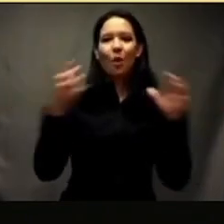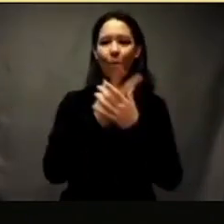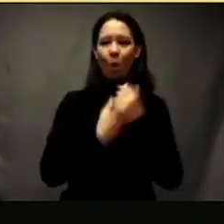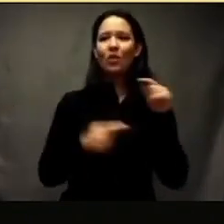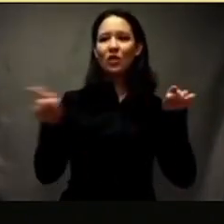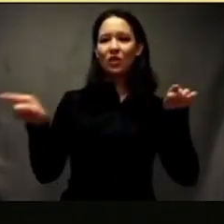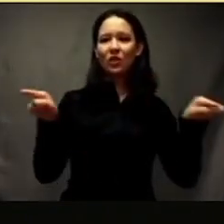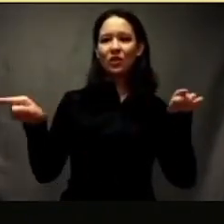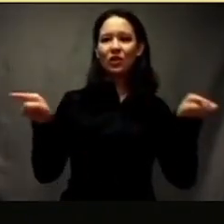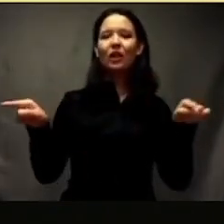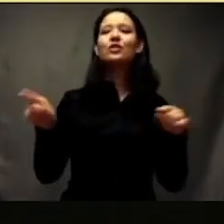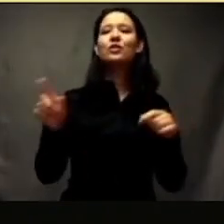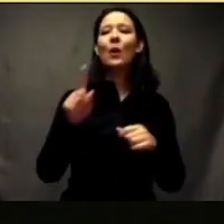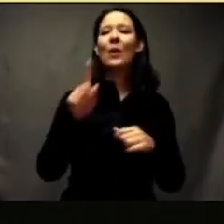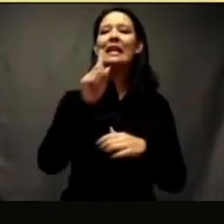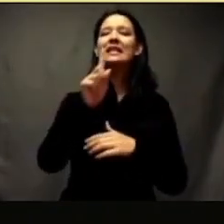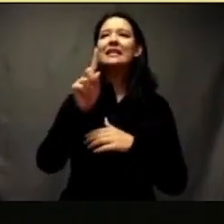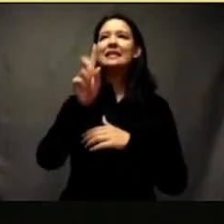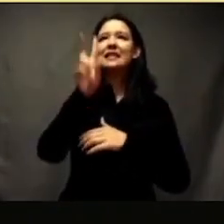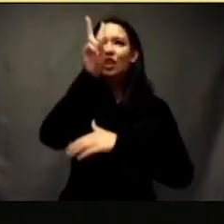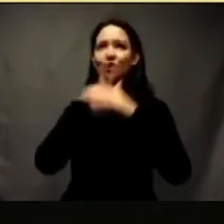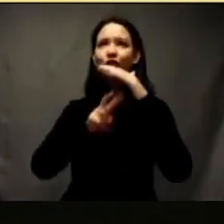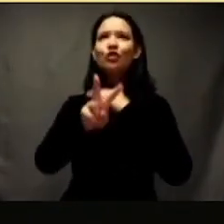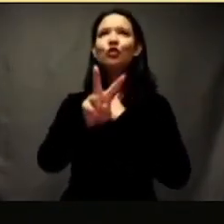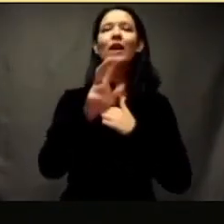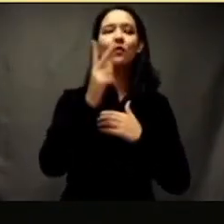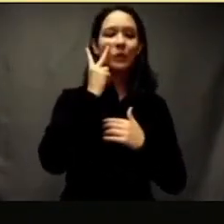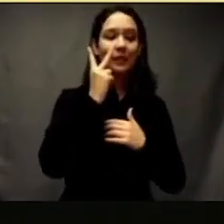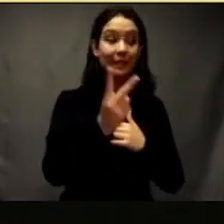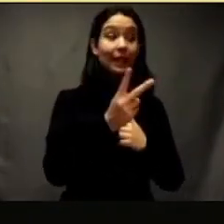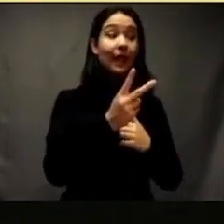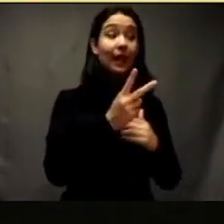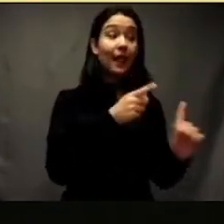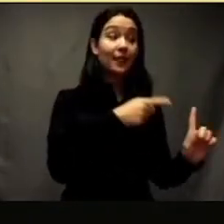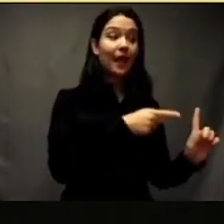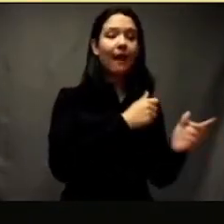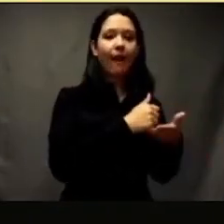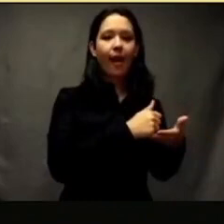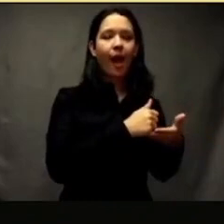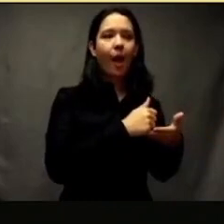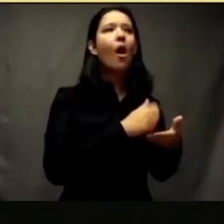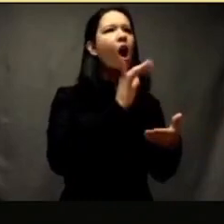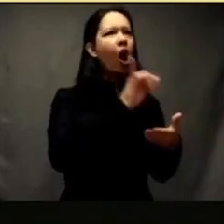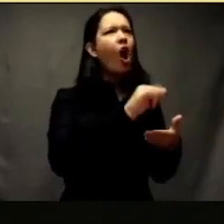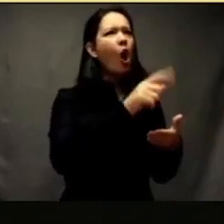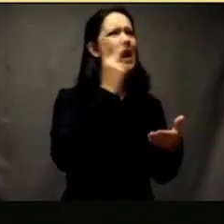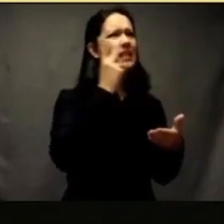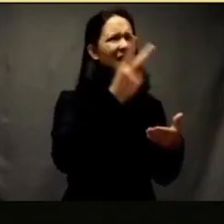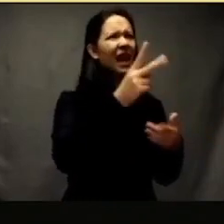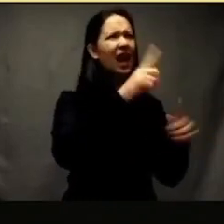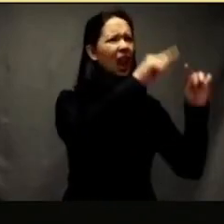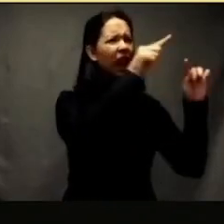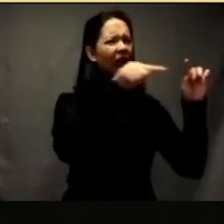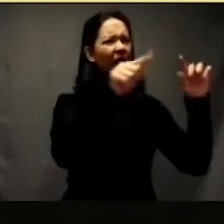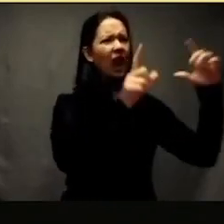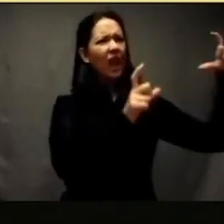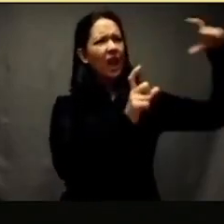is intuitive. You can help your students see that it's intuitive to put the blocks together in both languages.